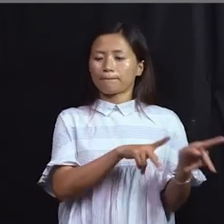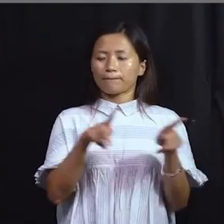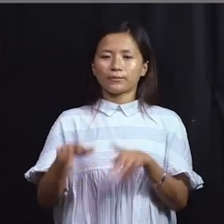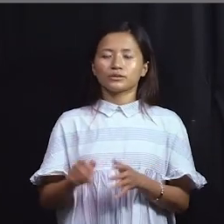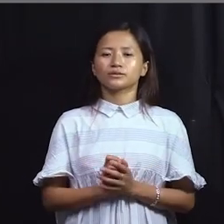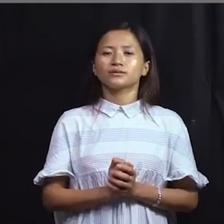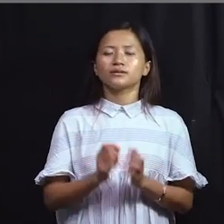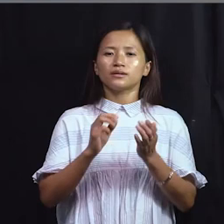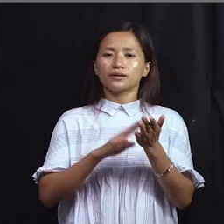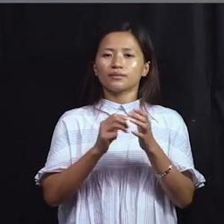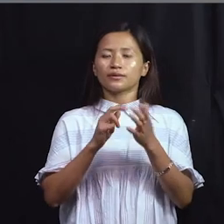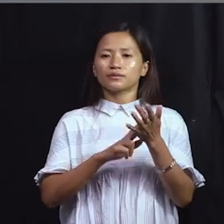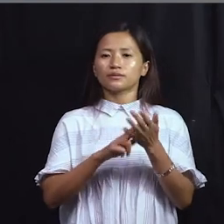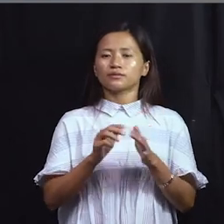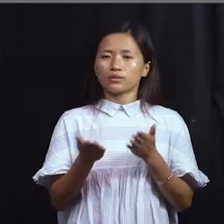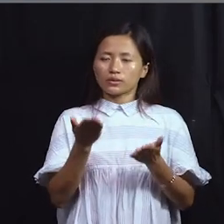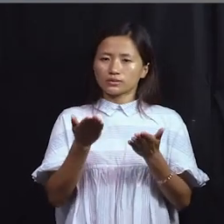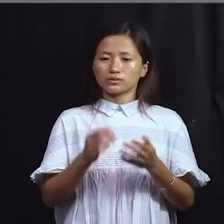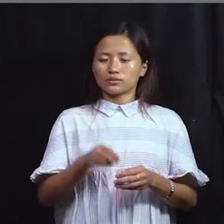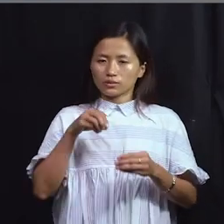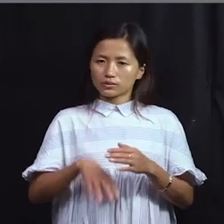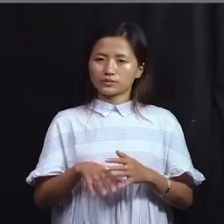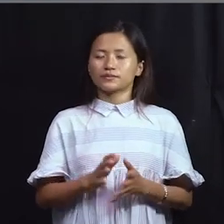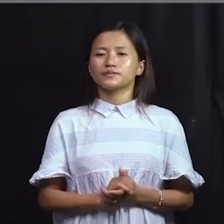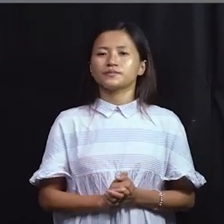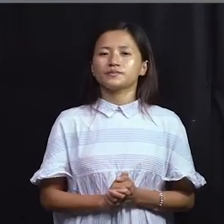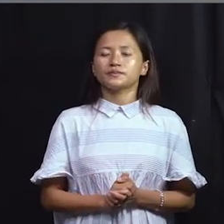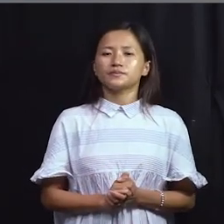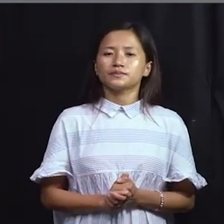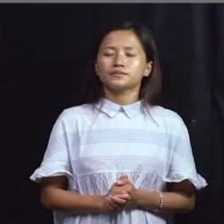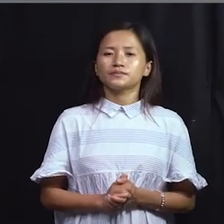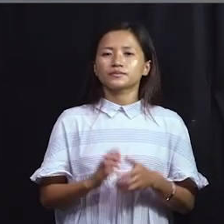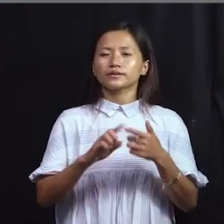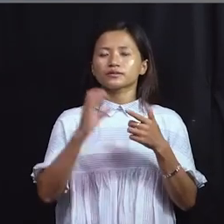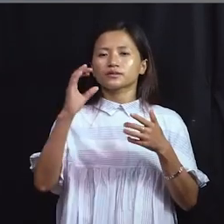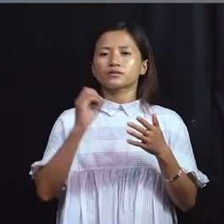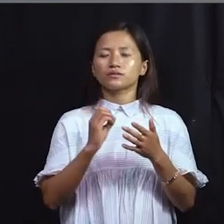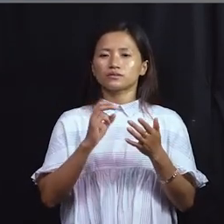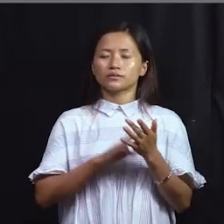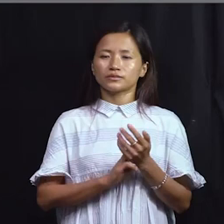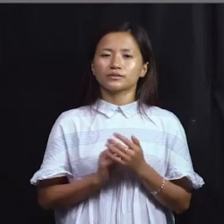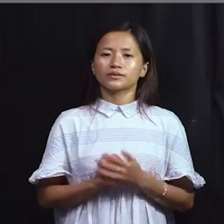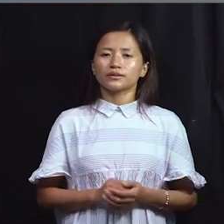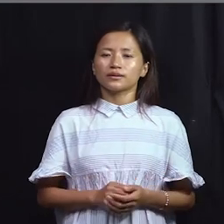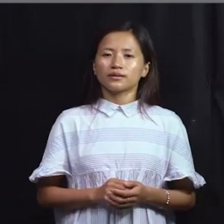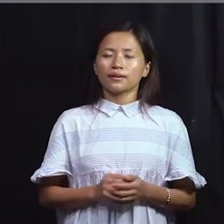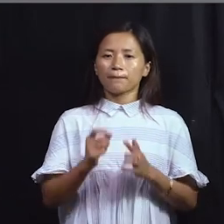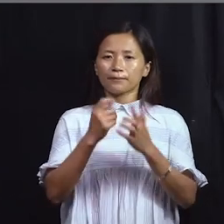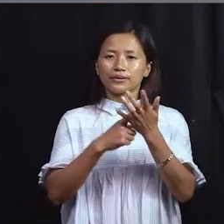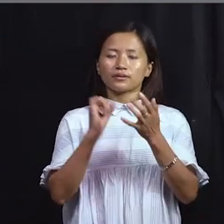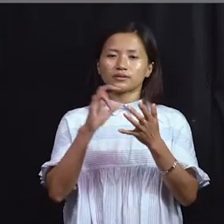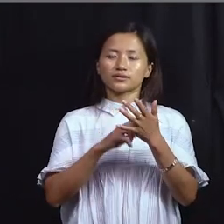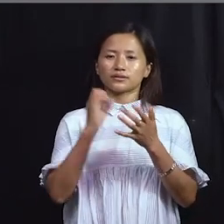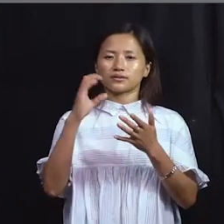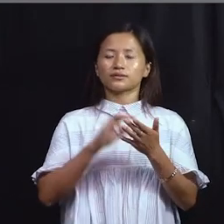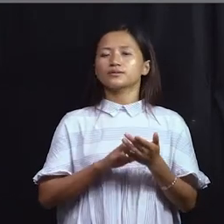sure inequalities will go down. So number three, we have economic or price stability. What is economic stability?